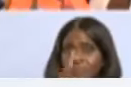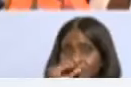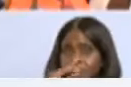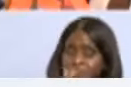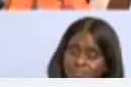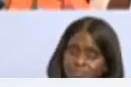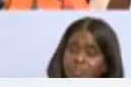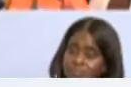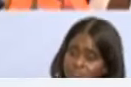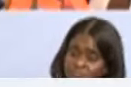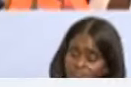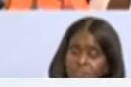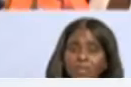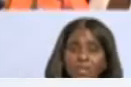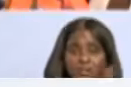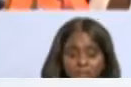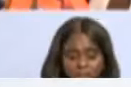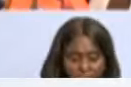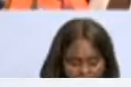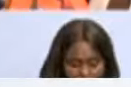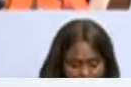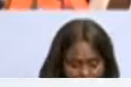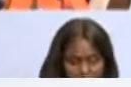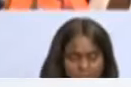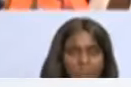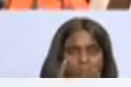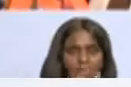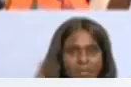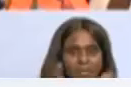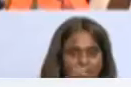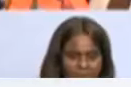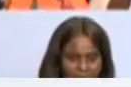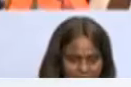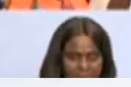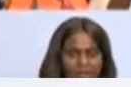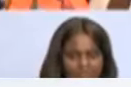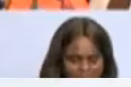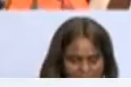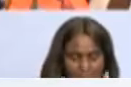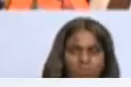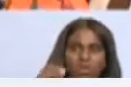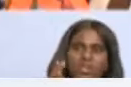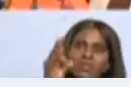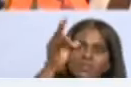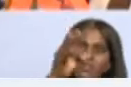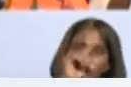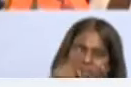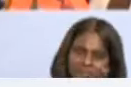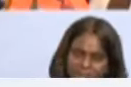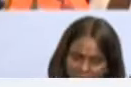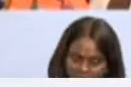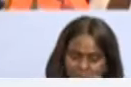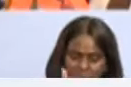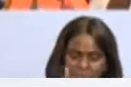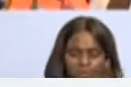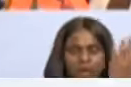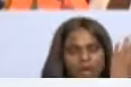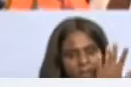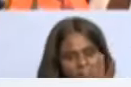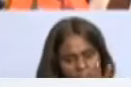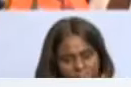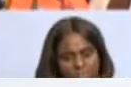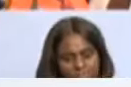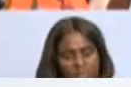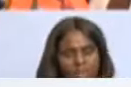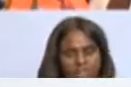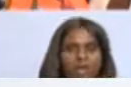as citizens of this great country, we owe it to ourselves and the future generations to rapidly enhance our resilience to